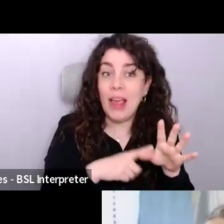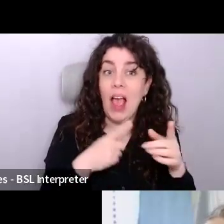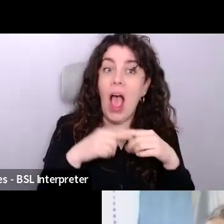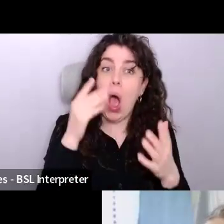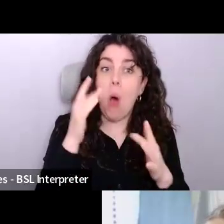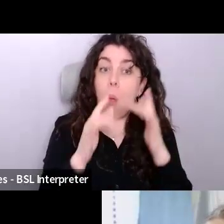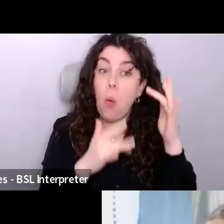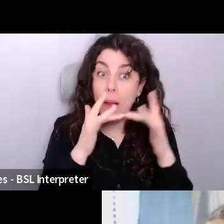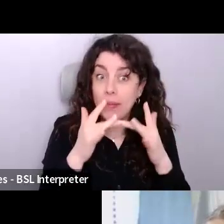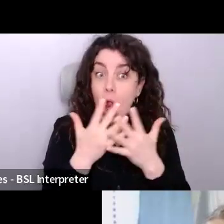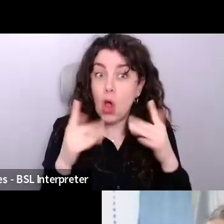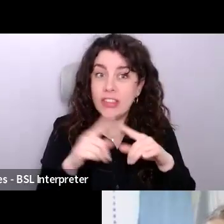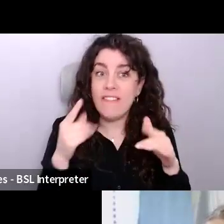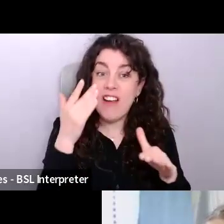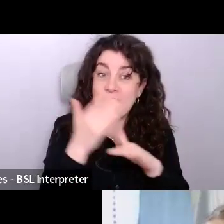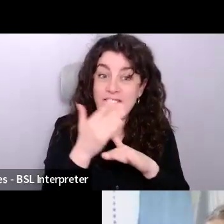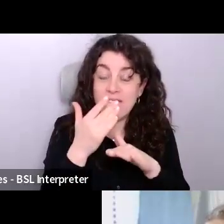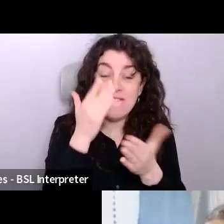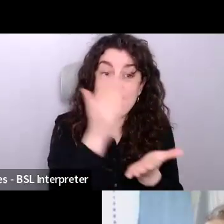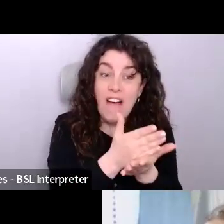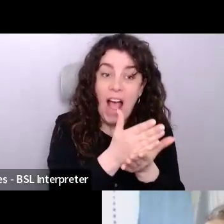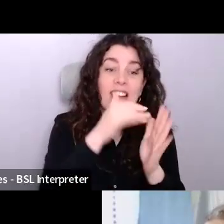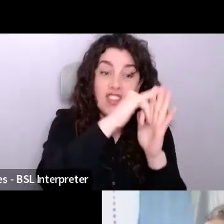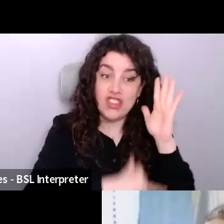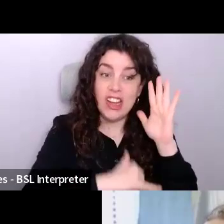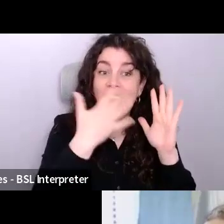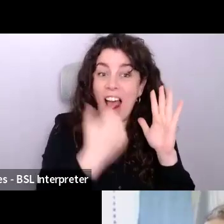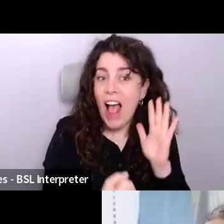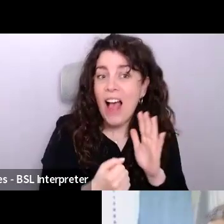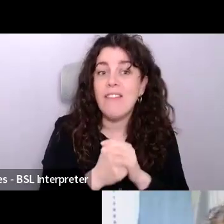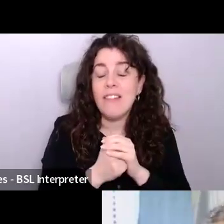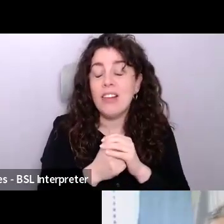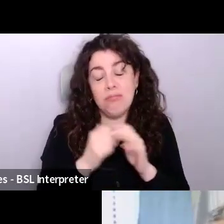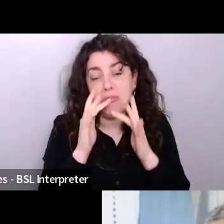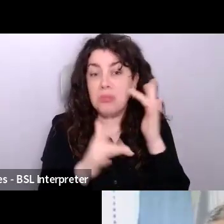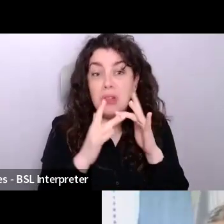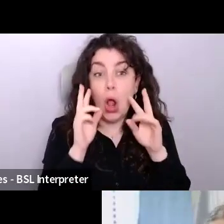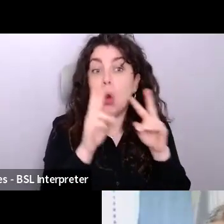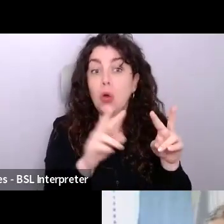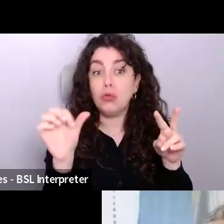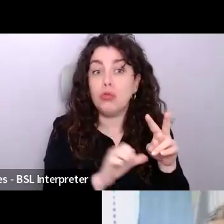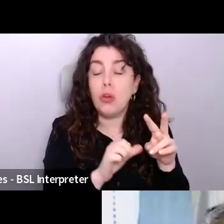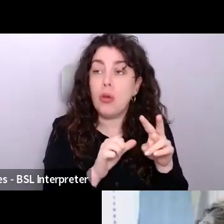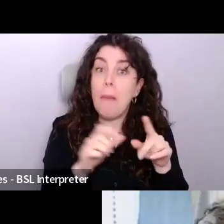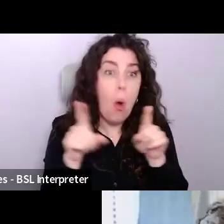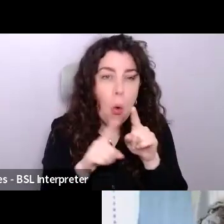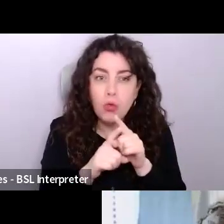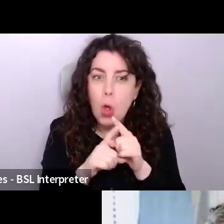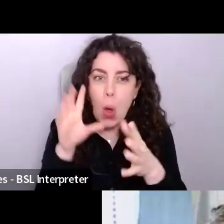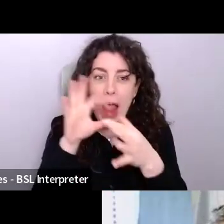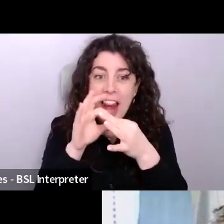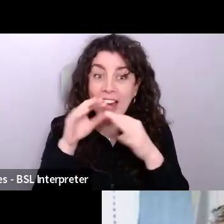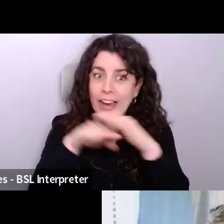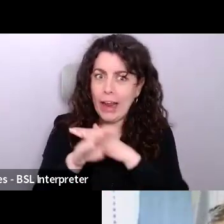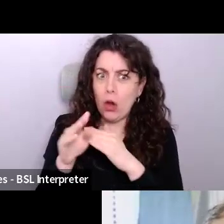our website. And I would say the other thing is talk to people. Again, LinkedIn is a fantastic